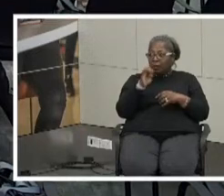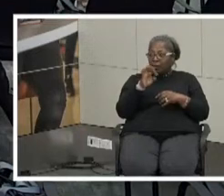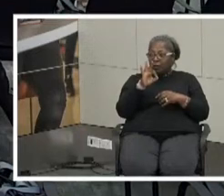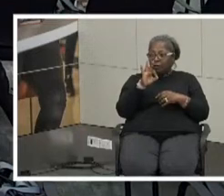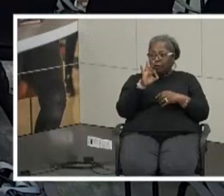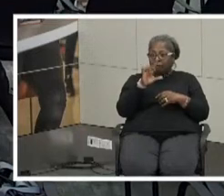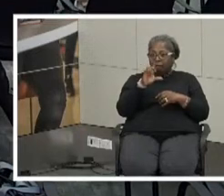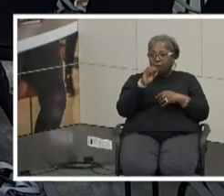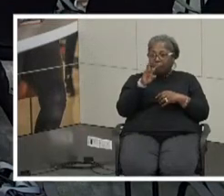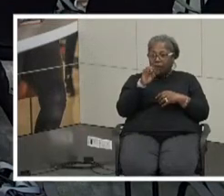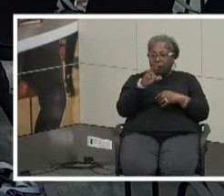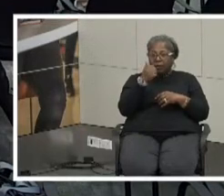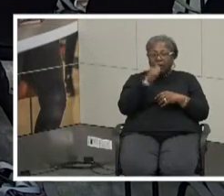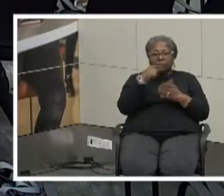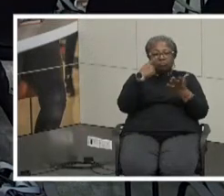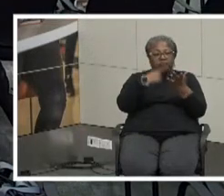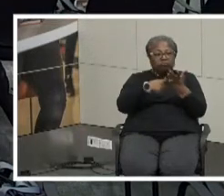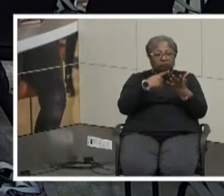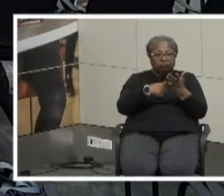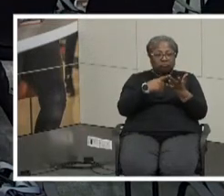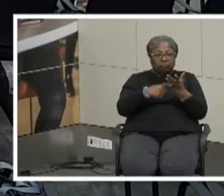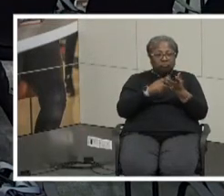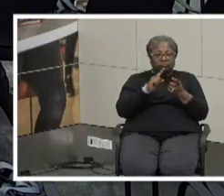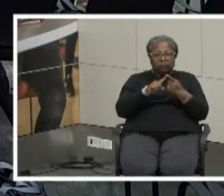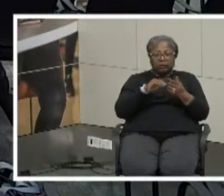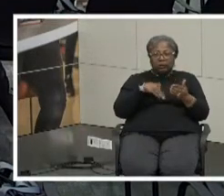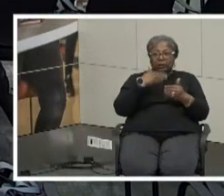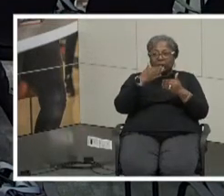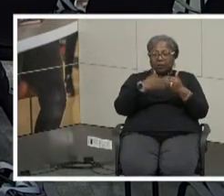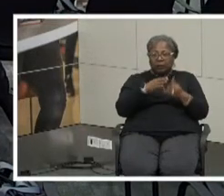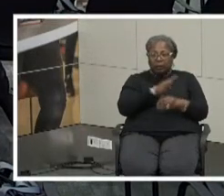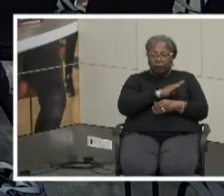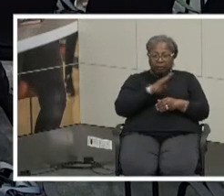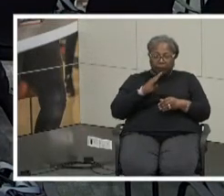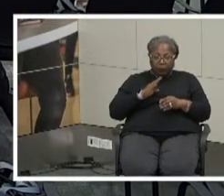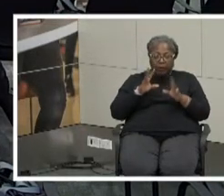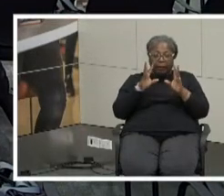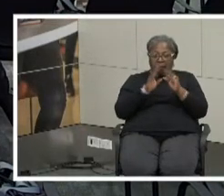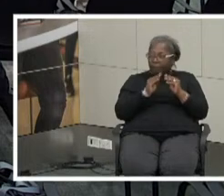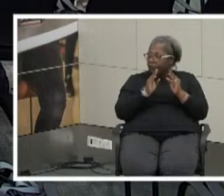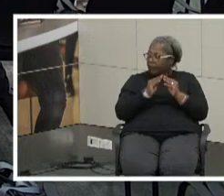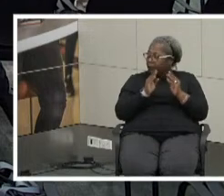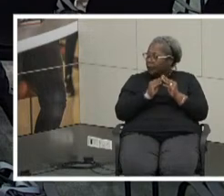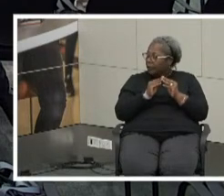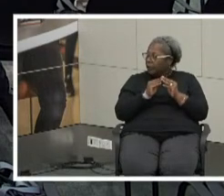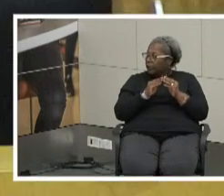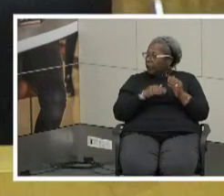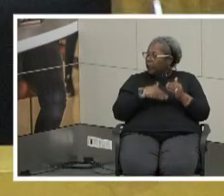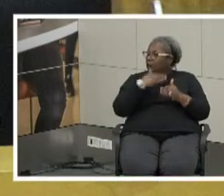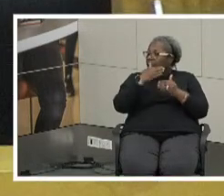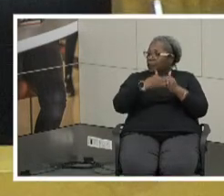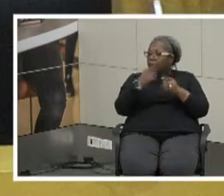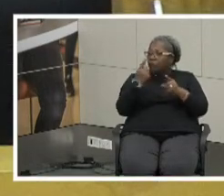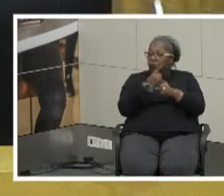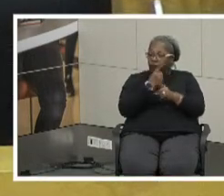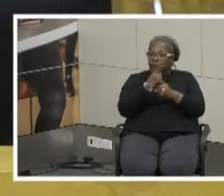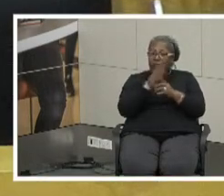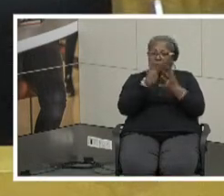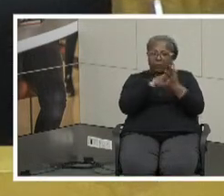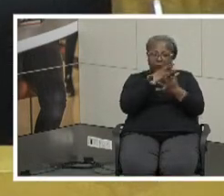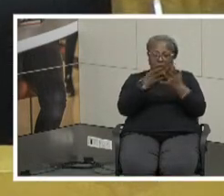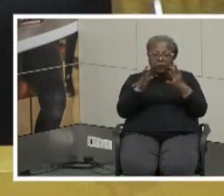we is there any discussion on the table until the next board meeting next month or yes I'm sorry next board sched board